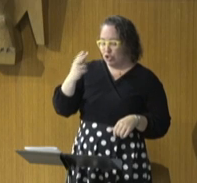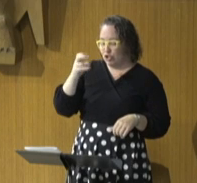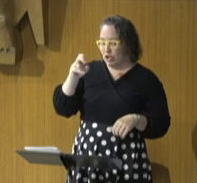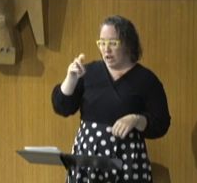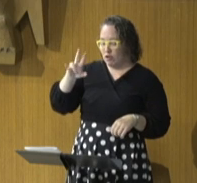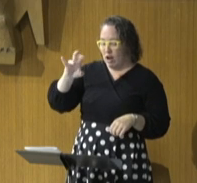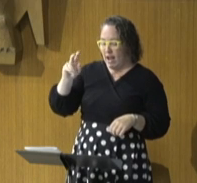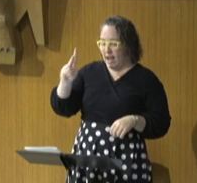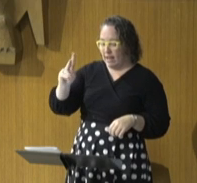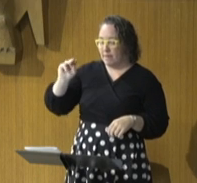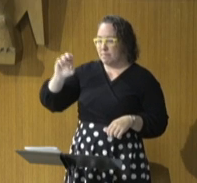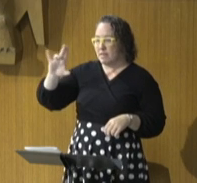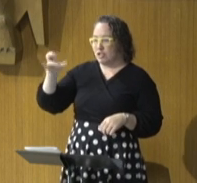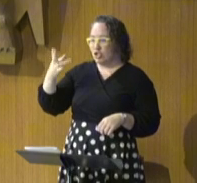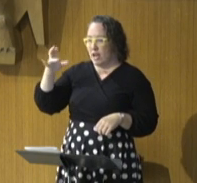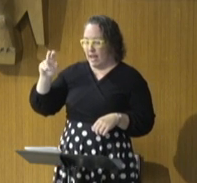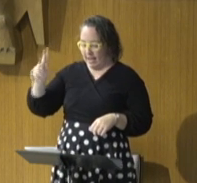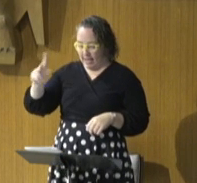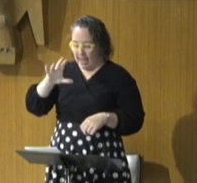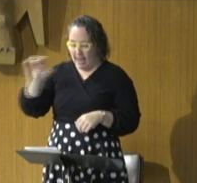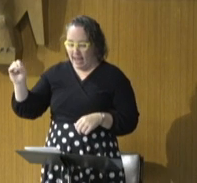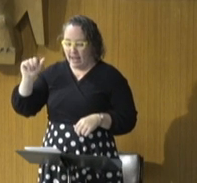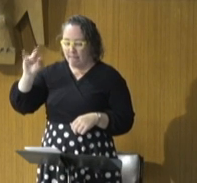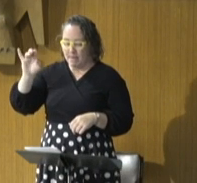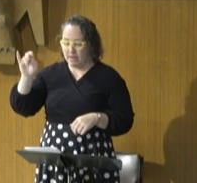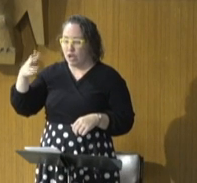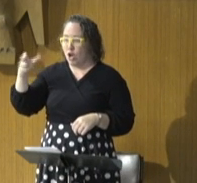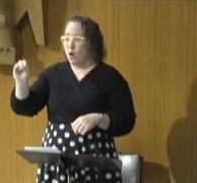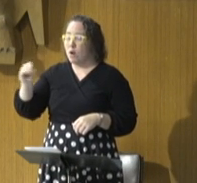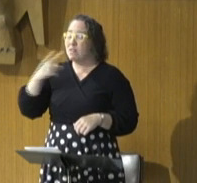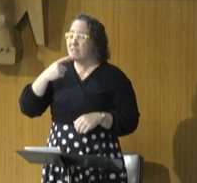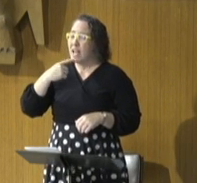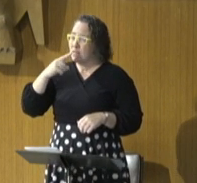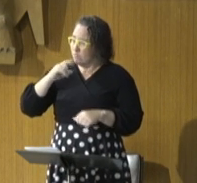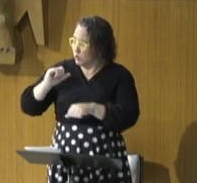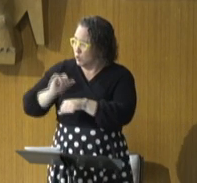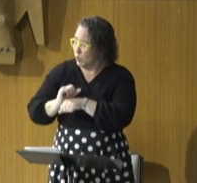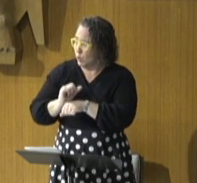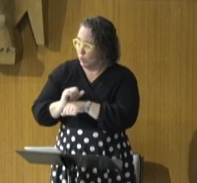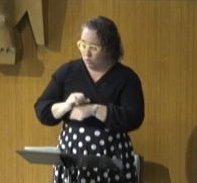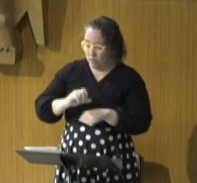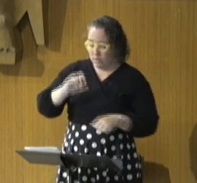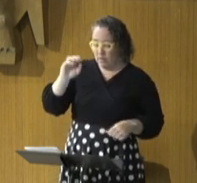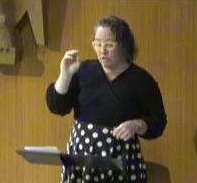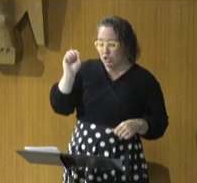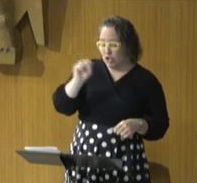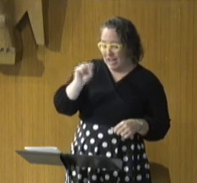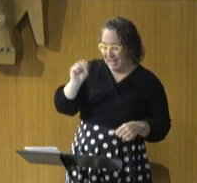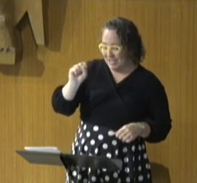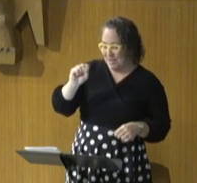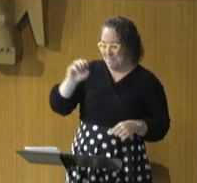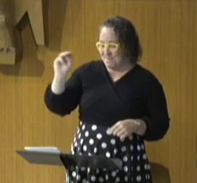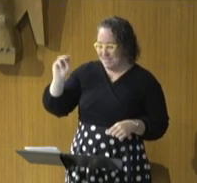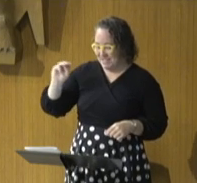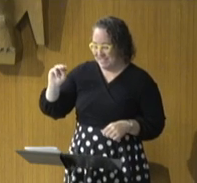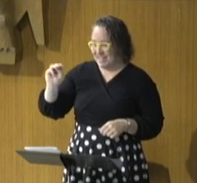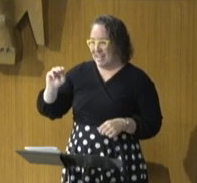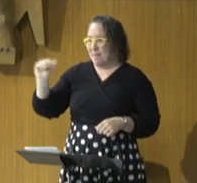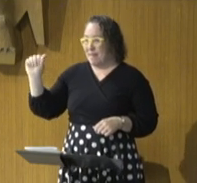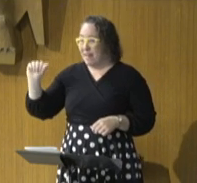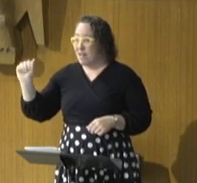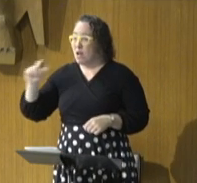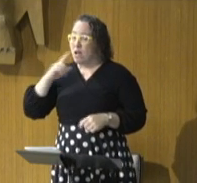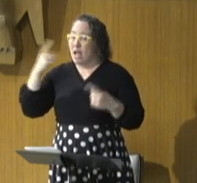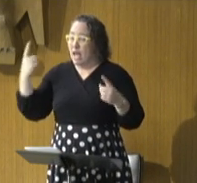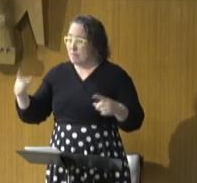men before the king. Nebuchadnezzar said to them, Is it true, O Shadrach, Meshach, and Abednego, that you do